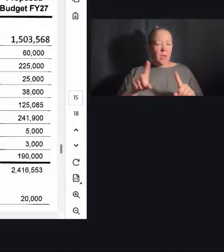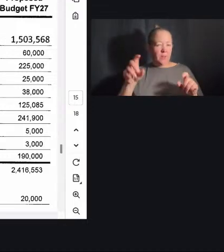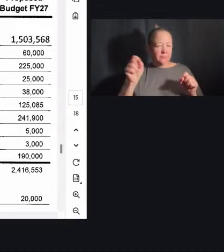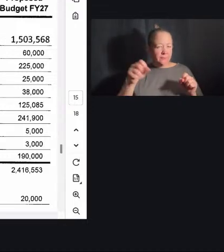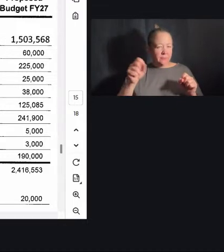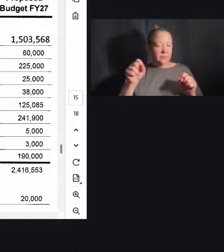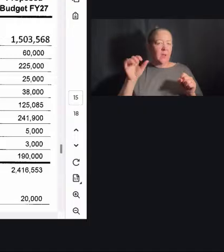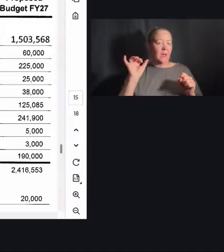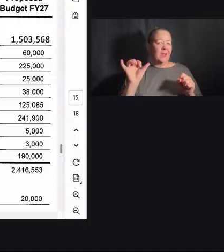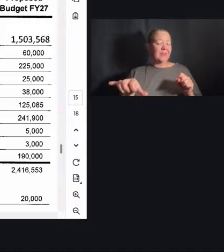are flexing some schedules.